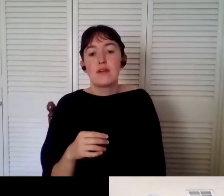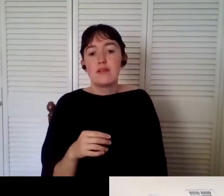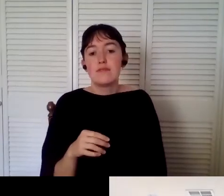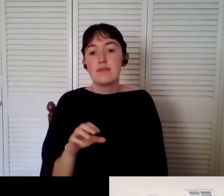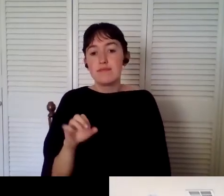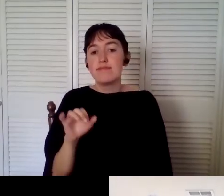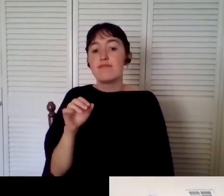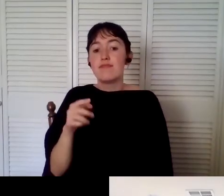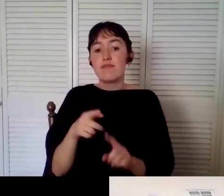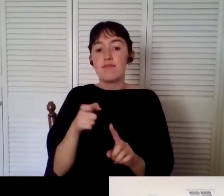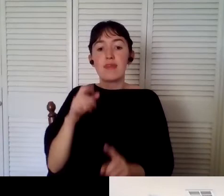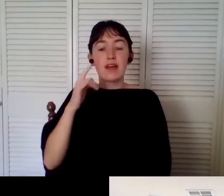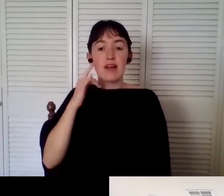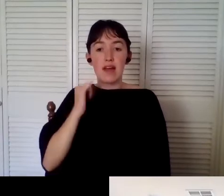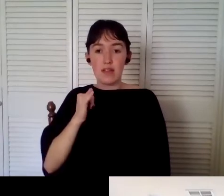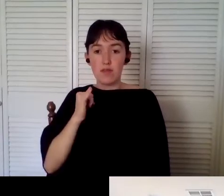points,